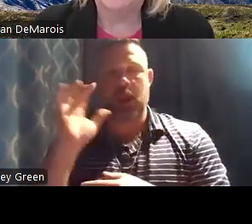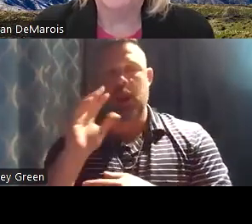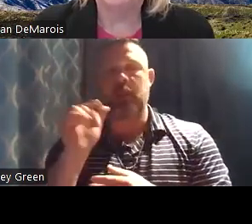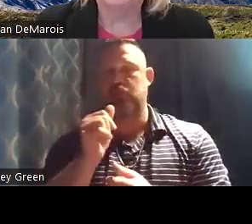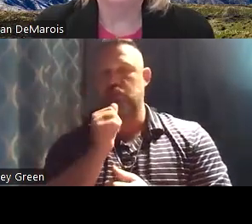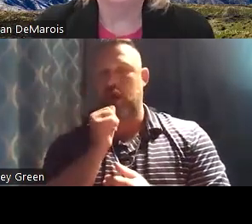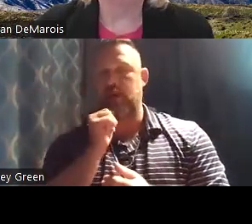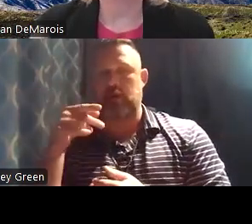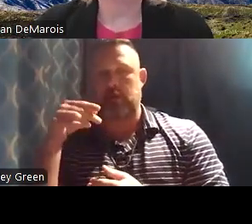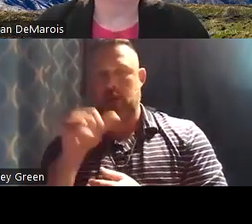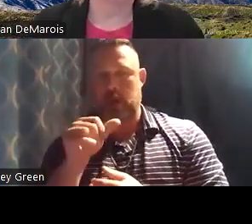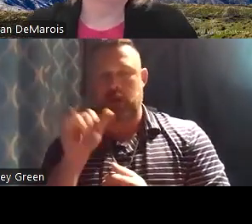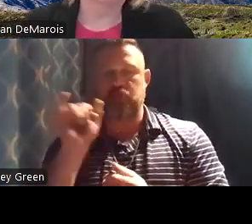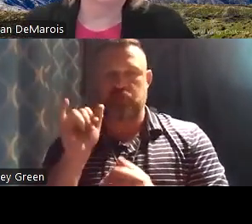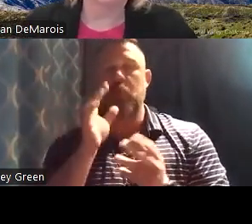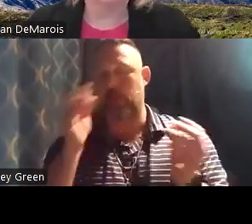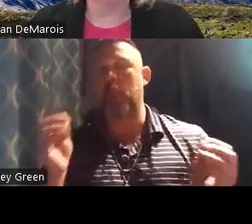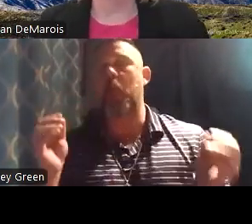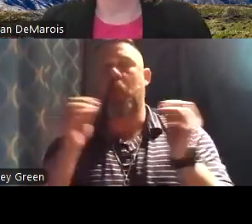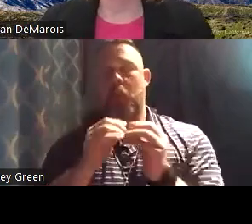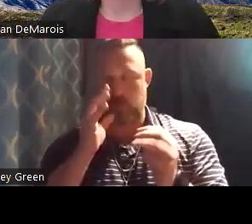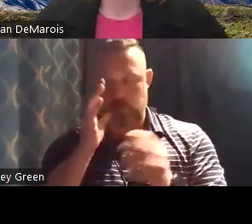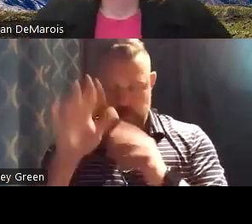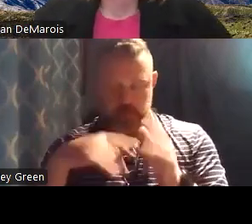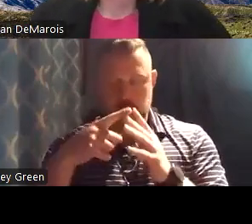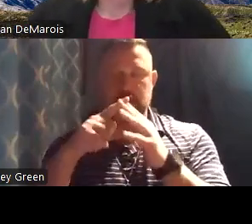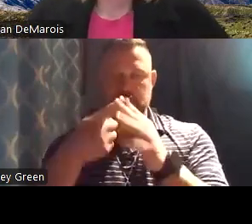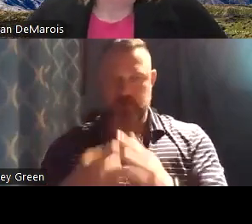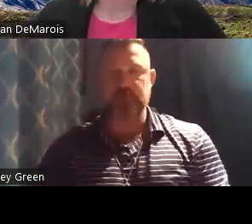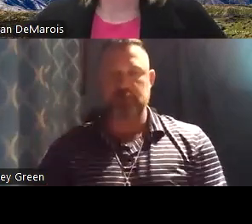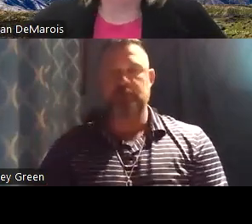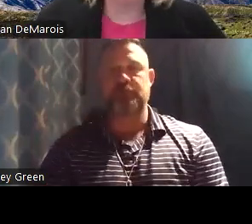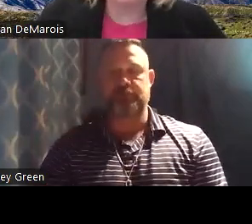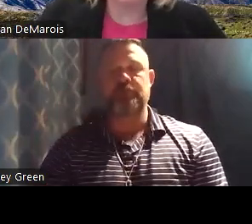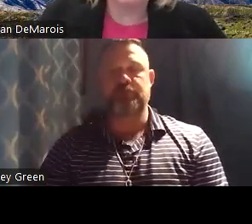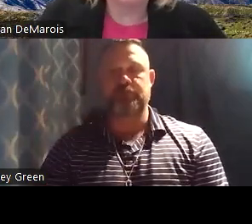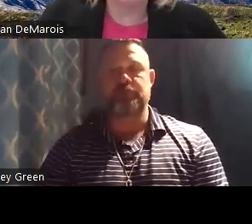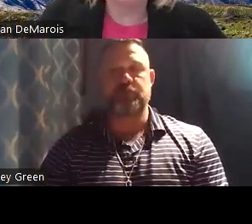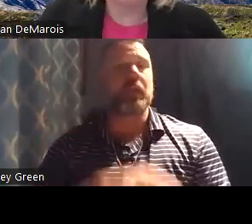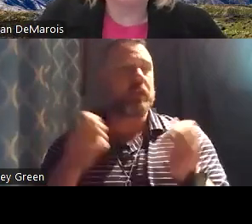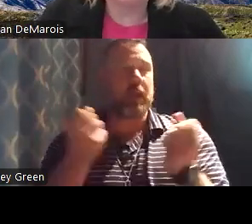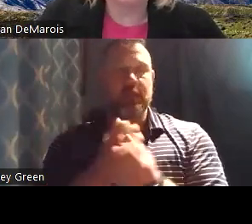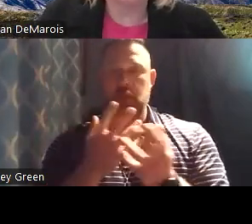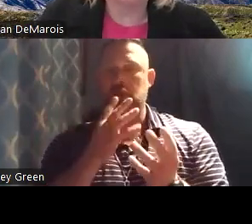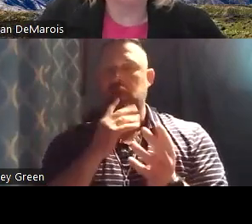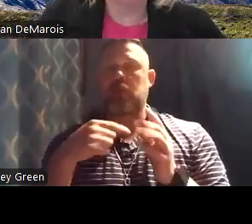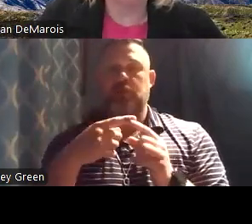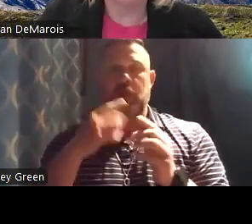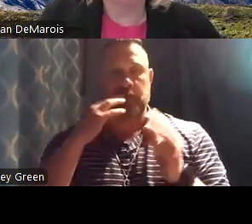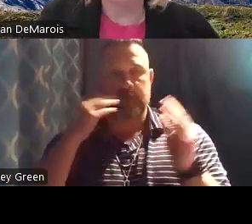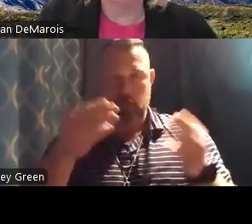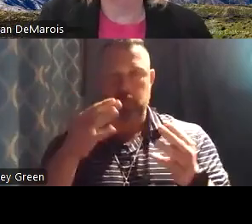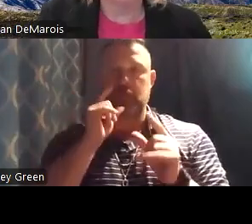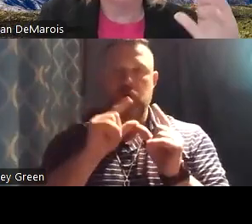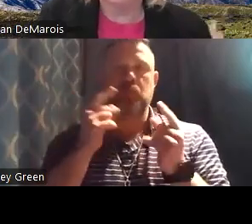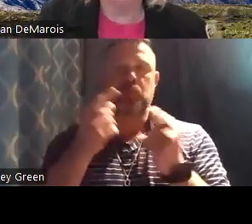pay. So more to come on all of those initiatives. And everything you've talked about in terms of a focus for this group